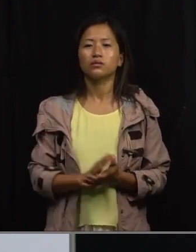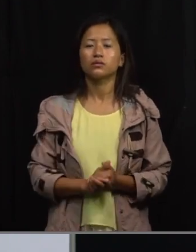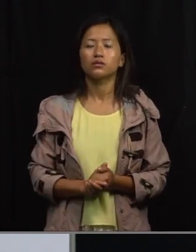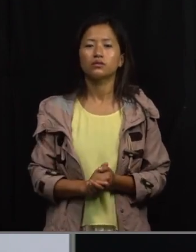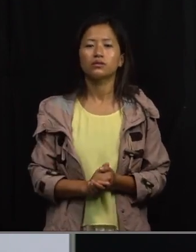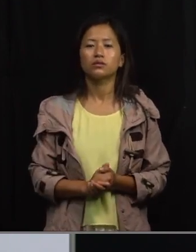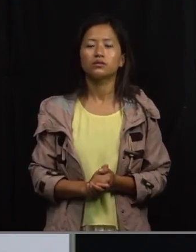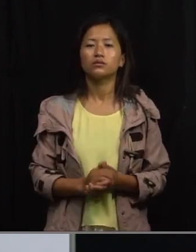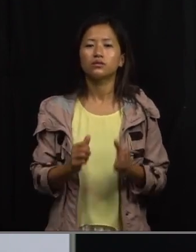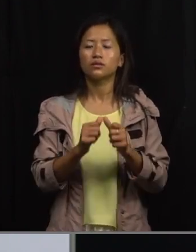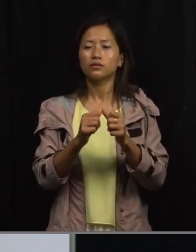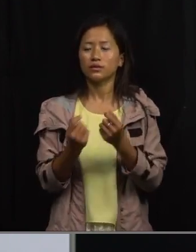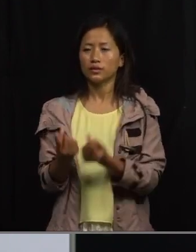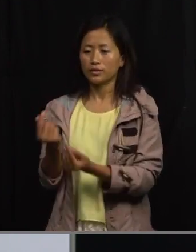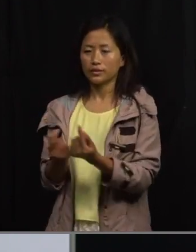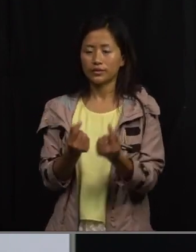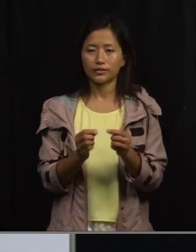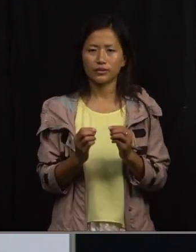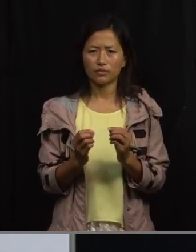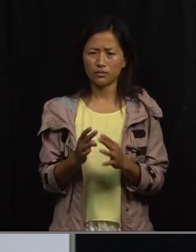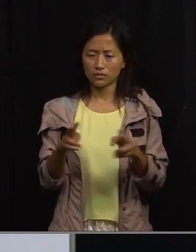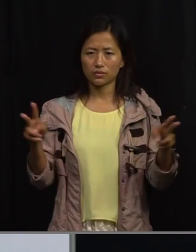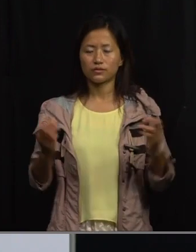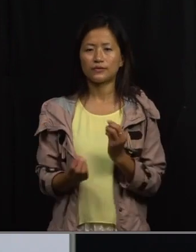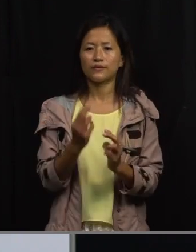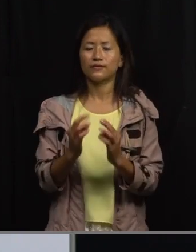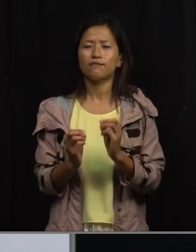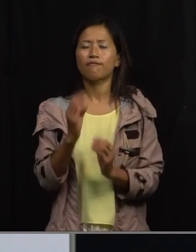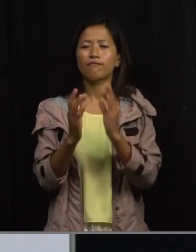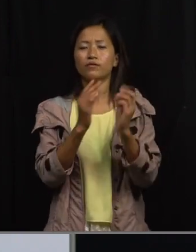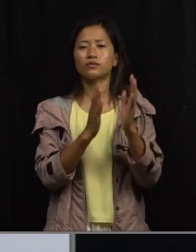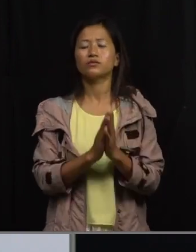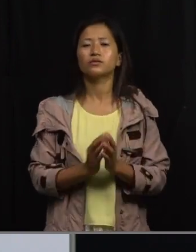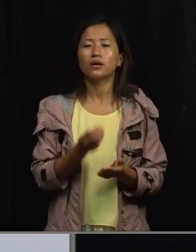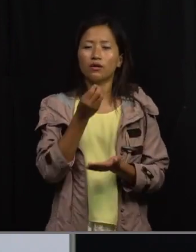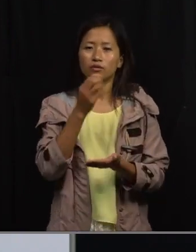the agriculture became a full-time occupation.